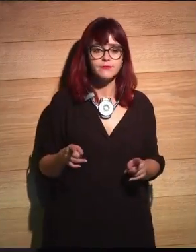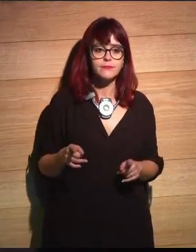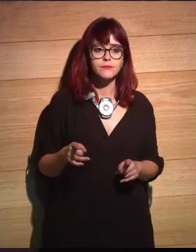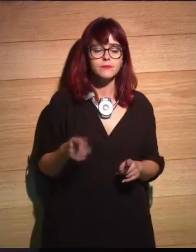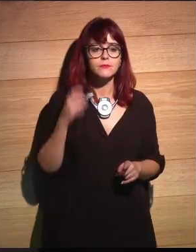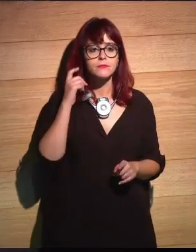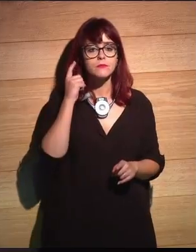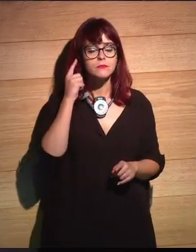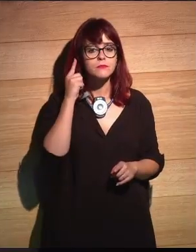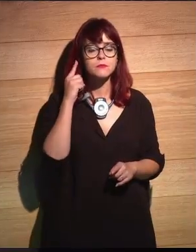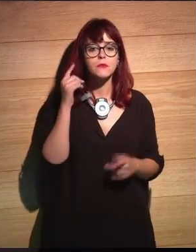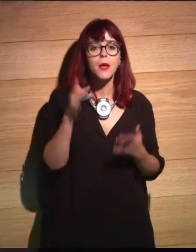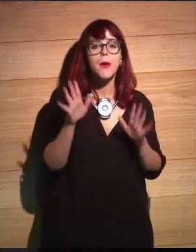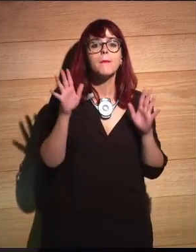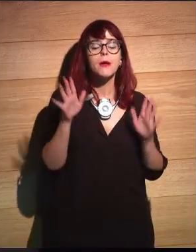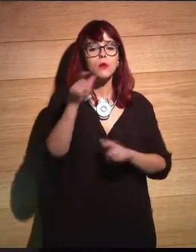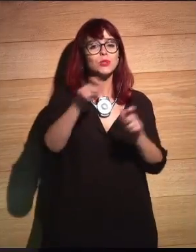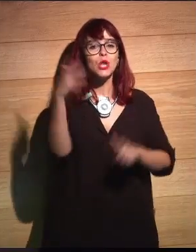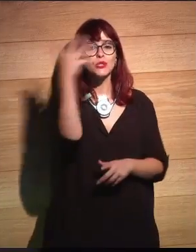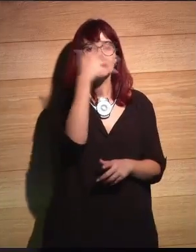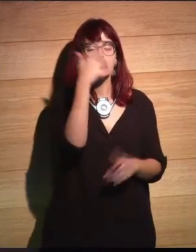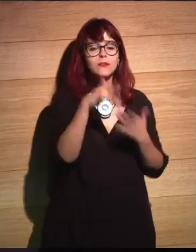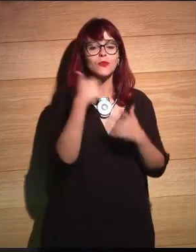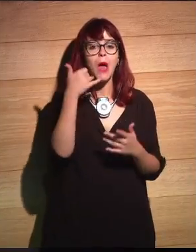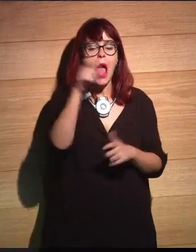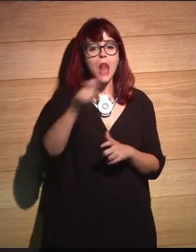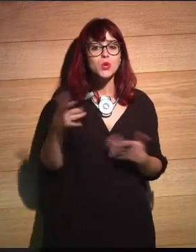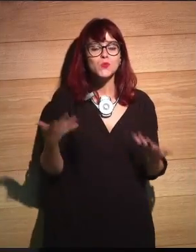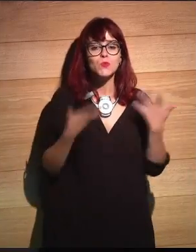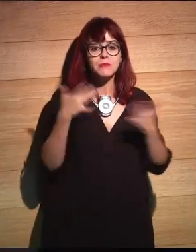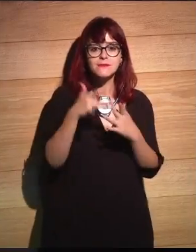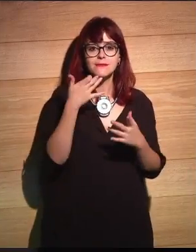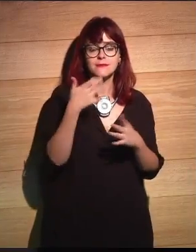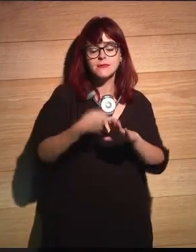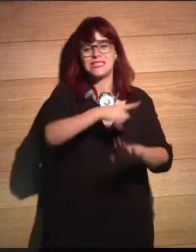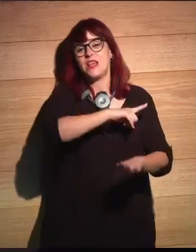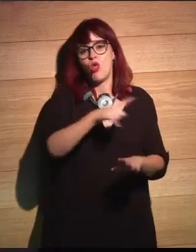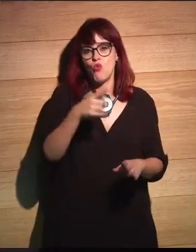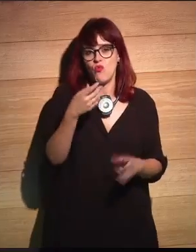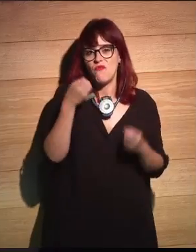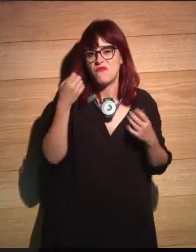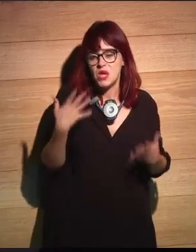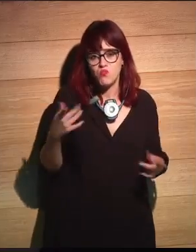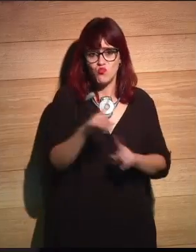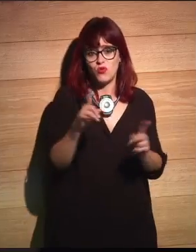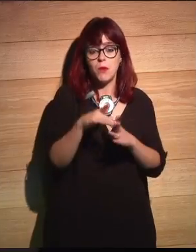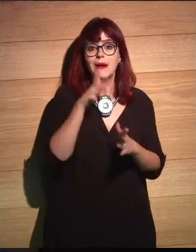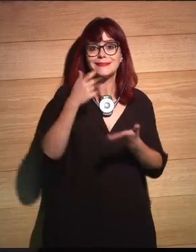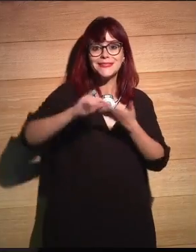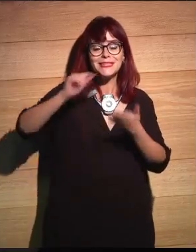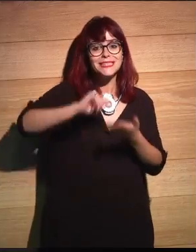the others for exploiting this. He's just writing what is best in the world at, of course, and